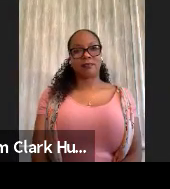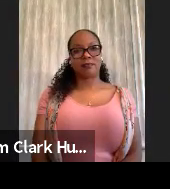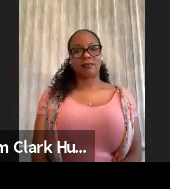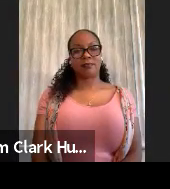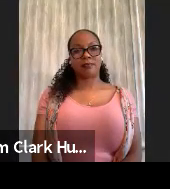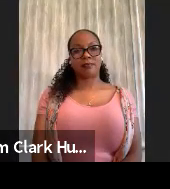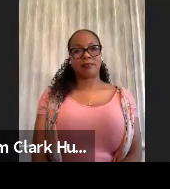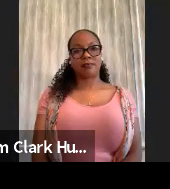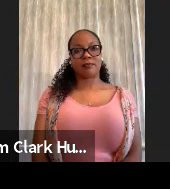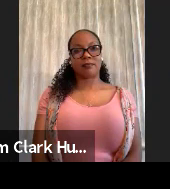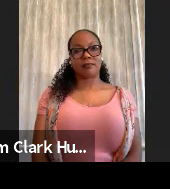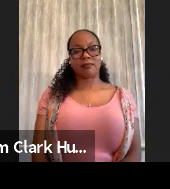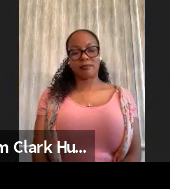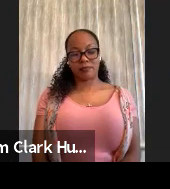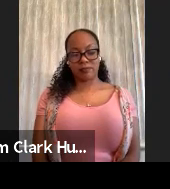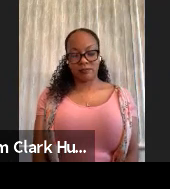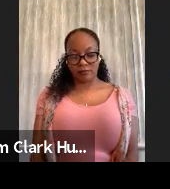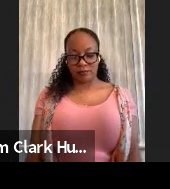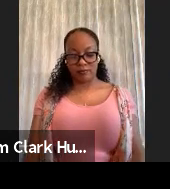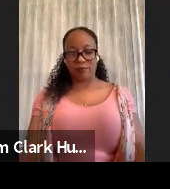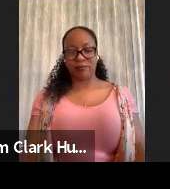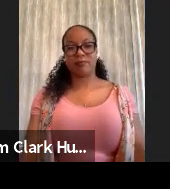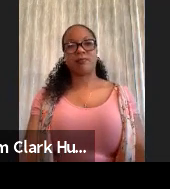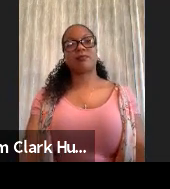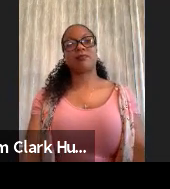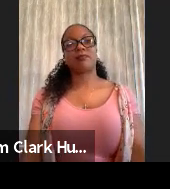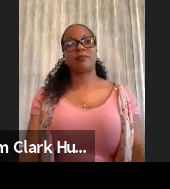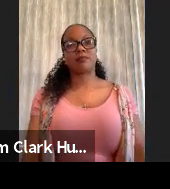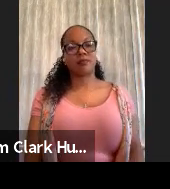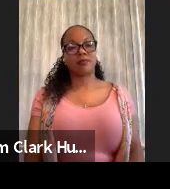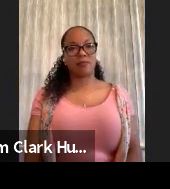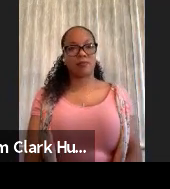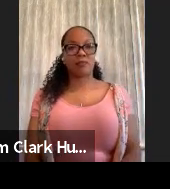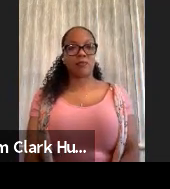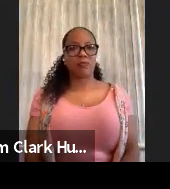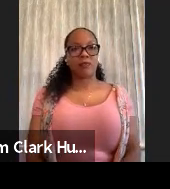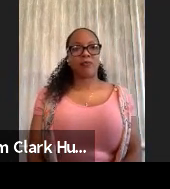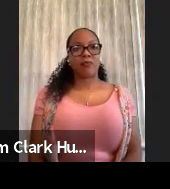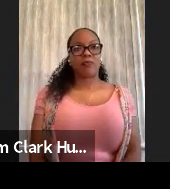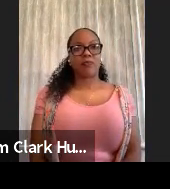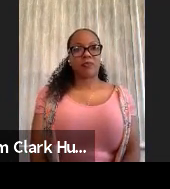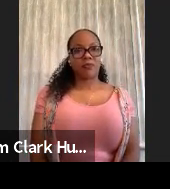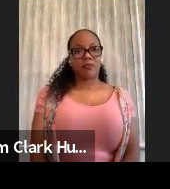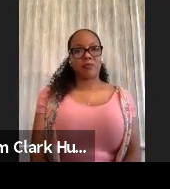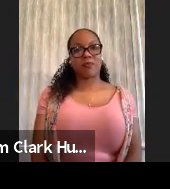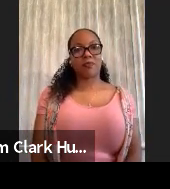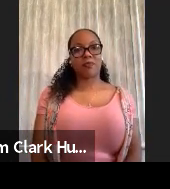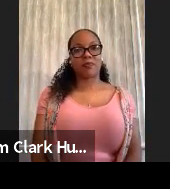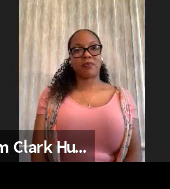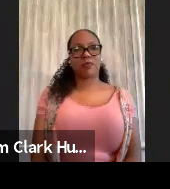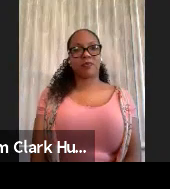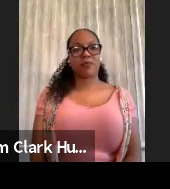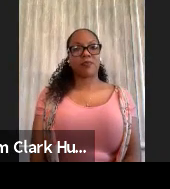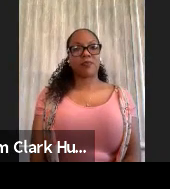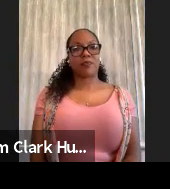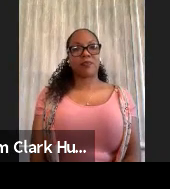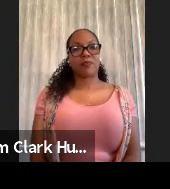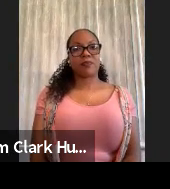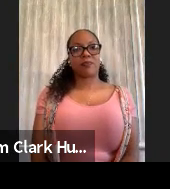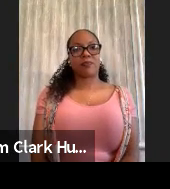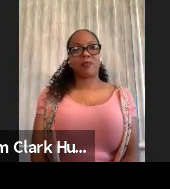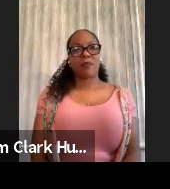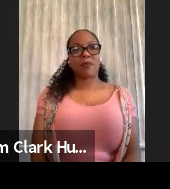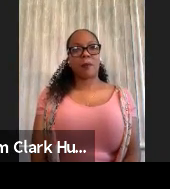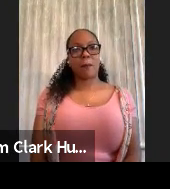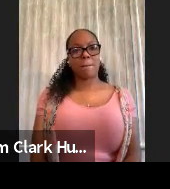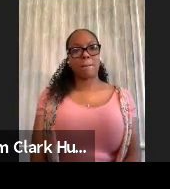Hey, thank you, Mr. President. I have no questions, but I do want to thank every speaker that presented this morning.